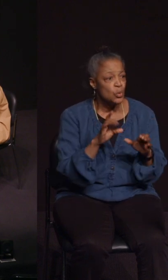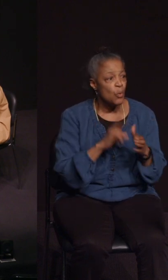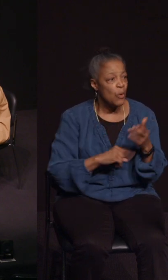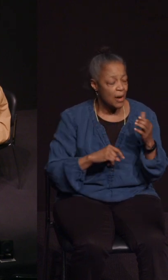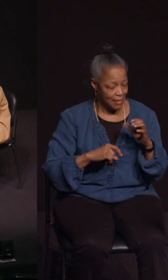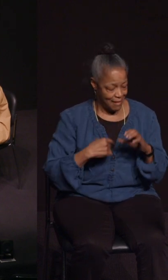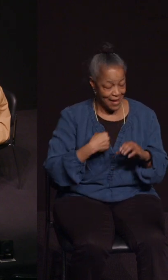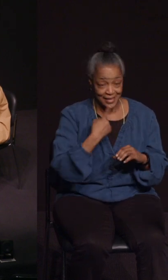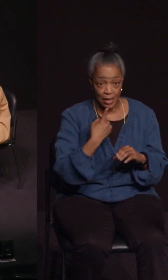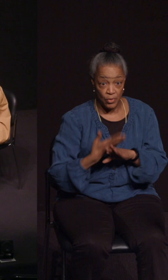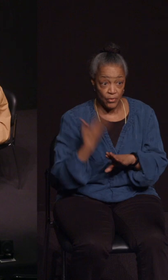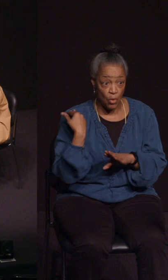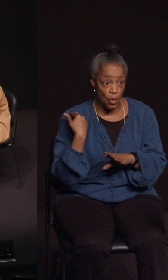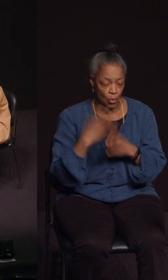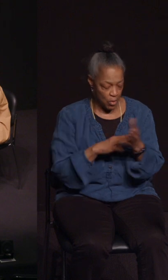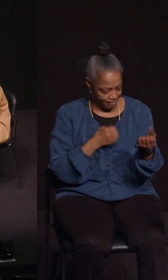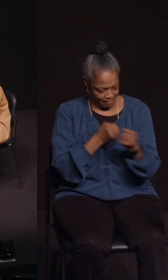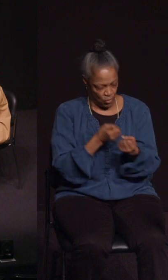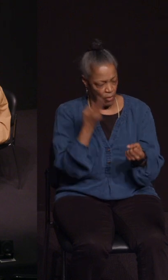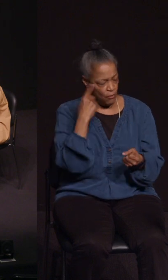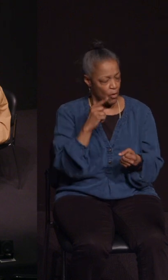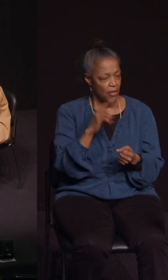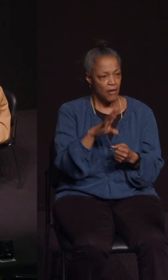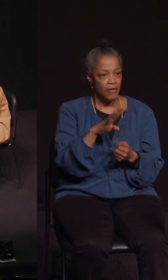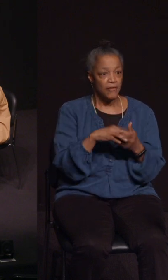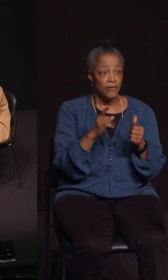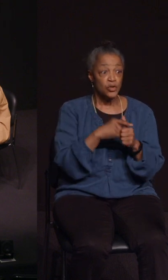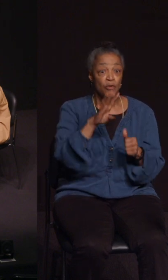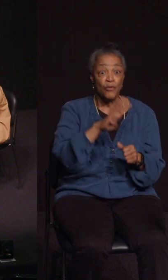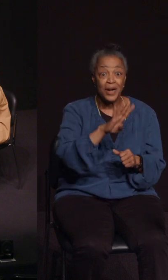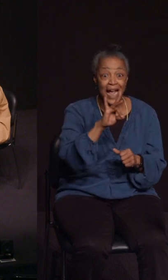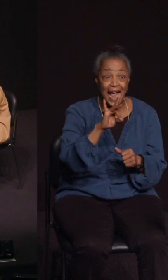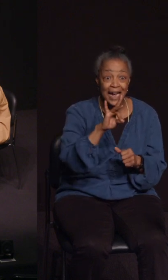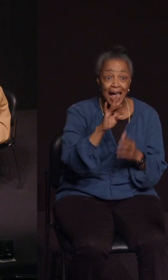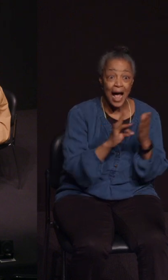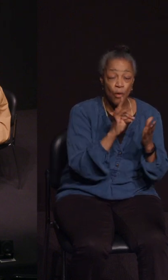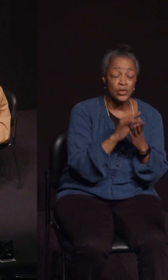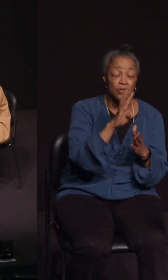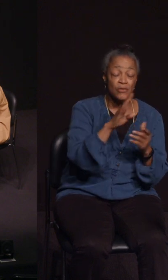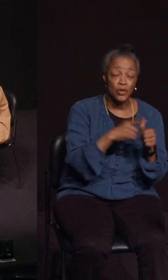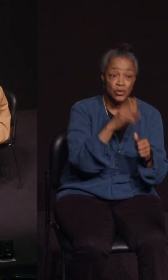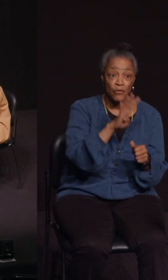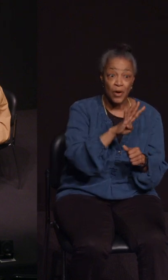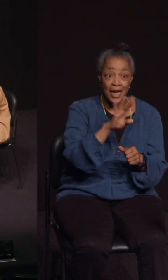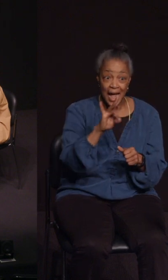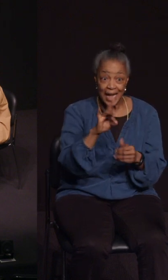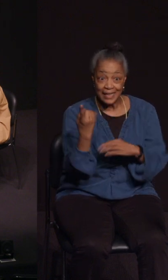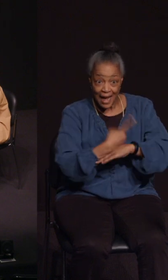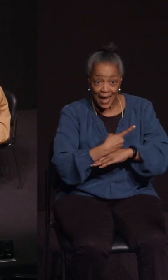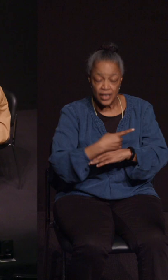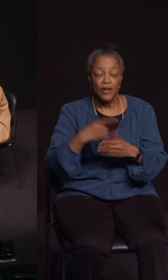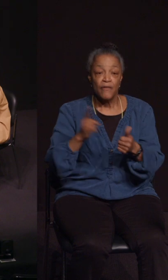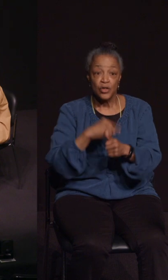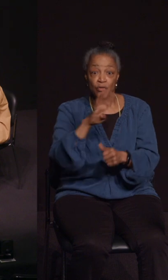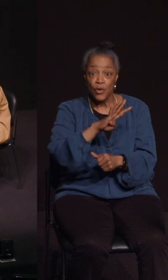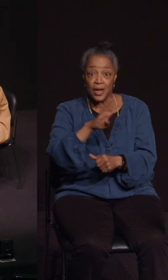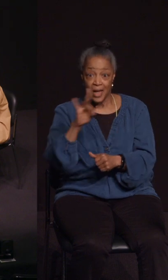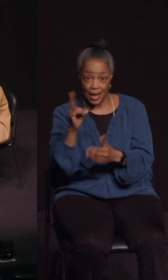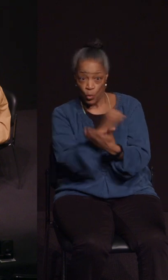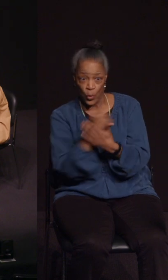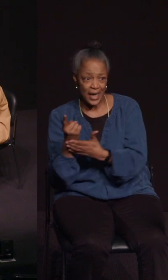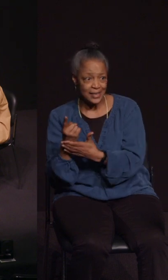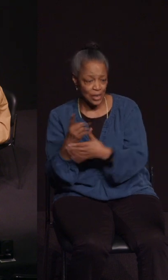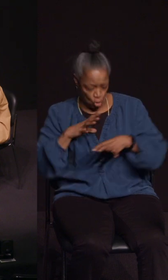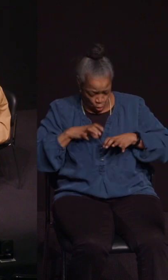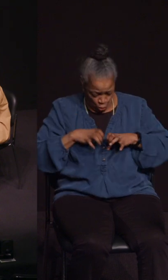prior. We will be there the first 48 days and the first 48 weeks because grief is something that does not get